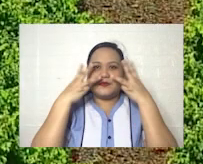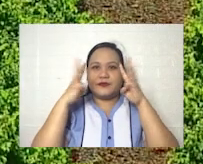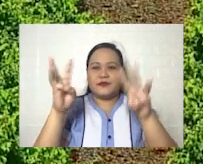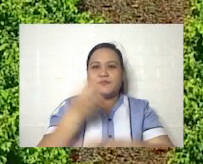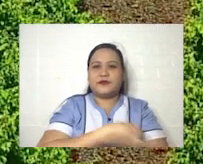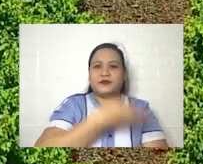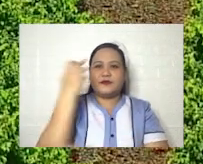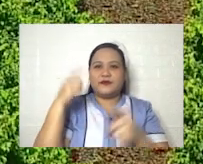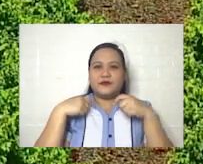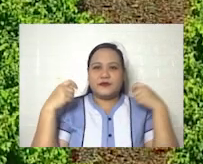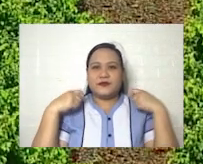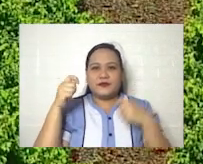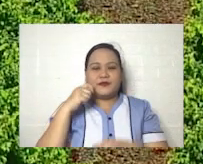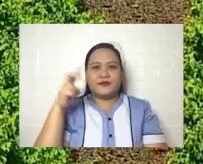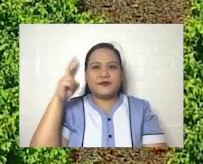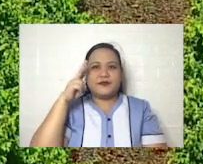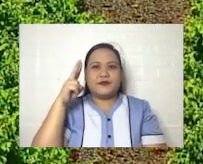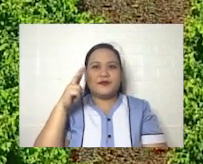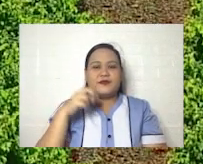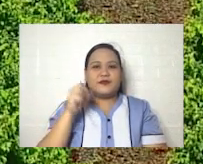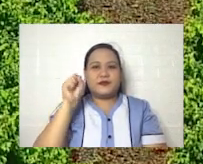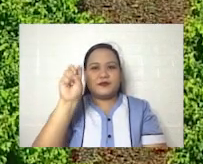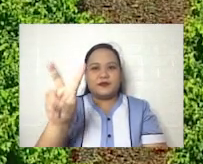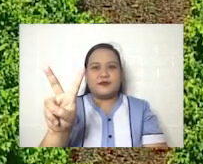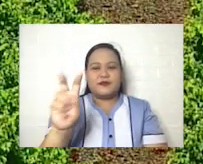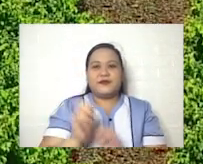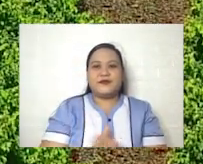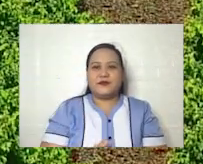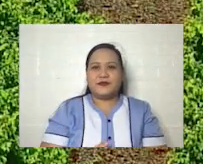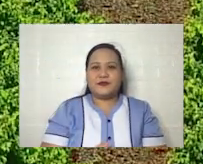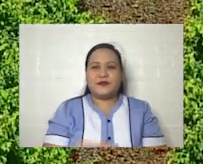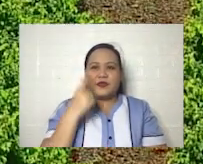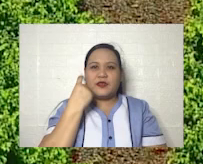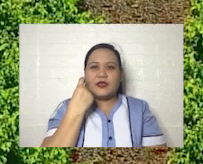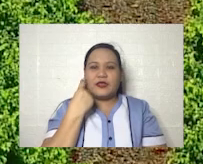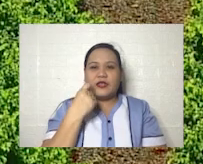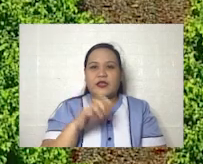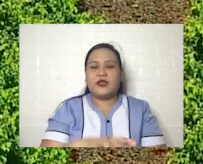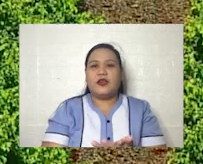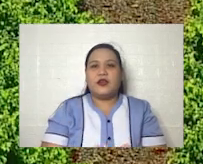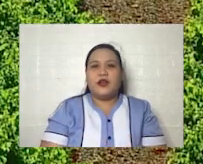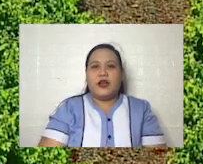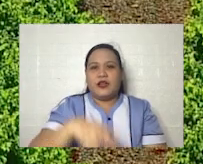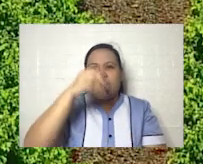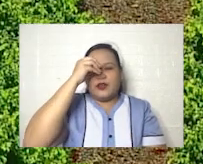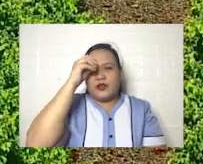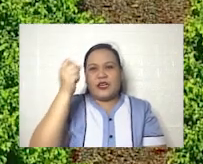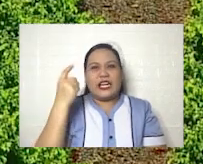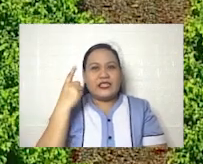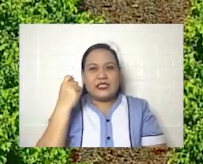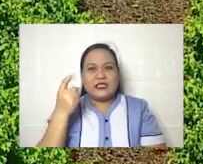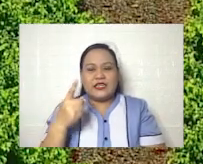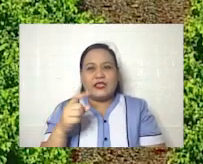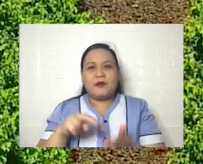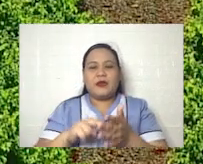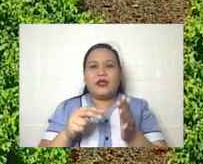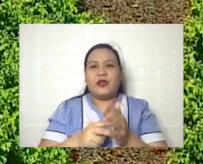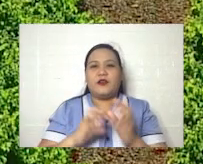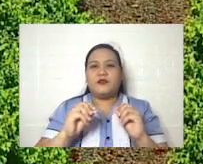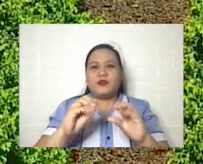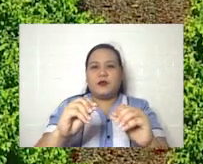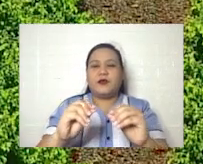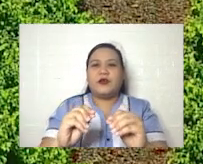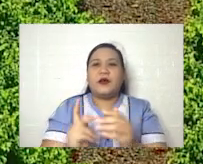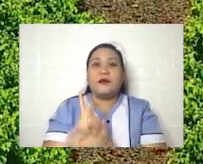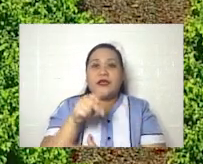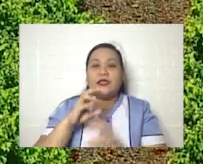You are still watching Fernandino Teens TV Season 2. Earlier, you were able to understand the meaning of